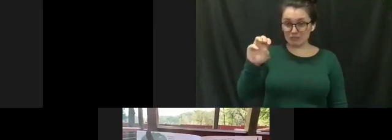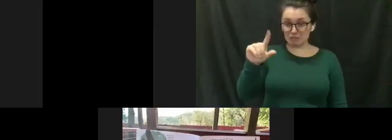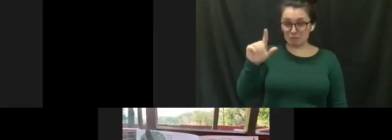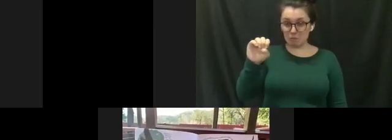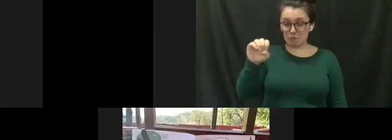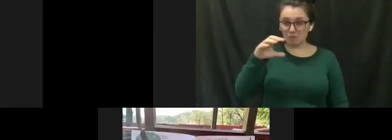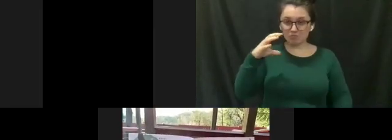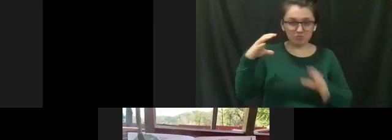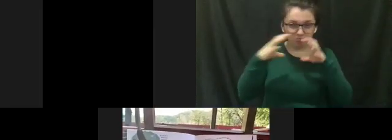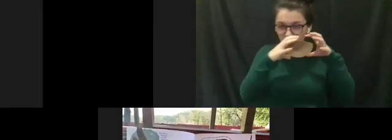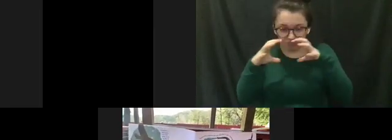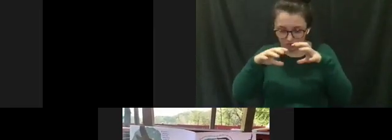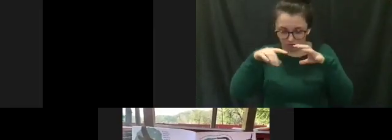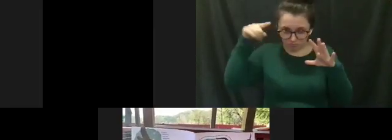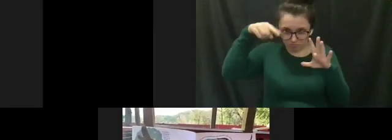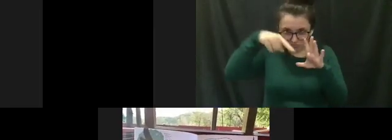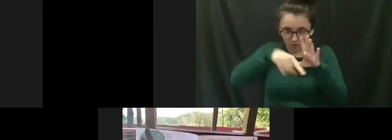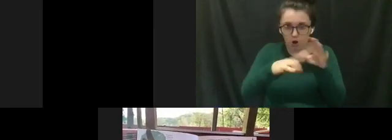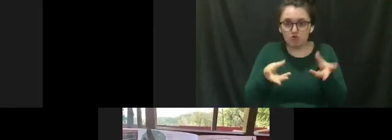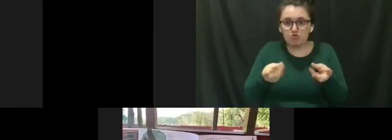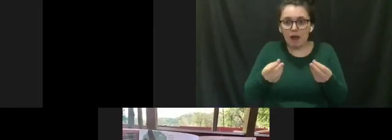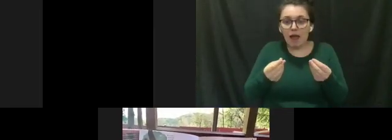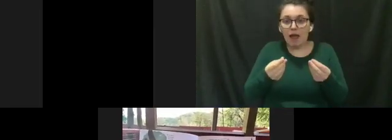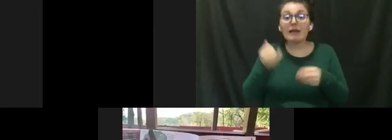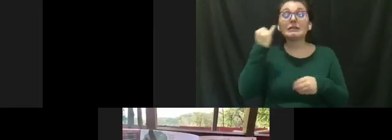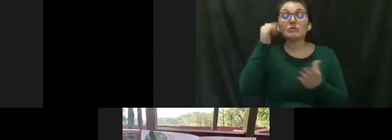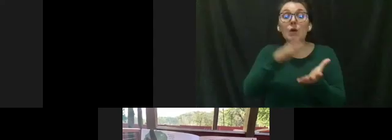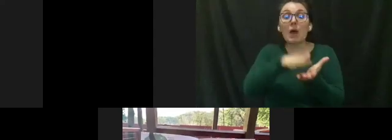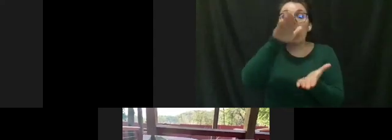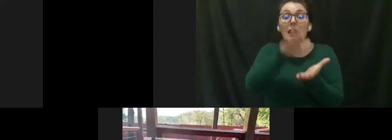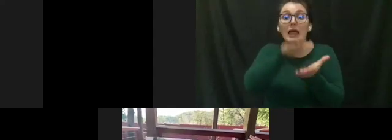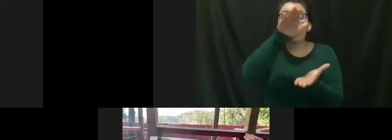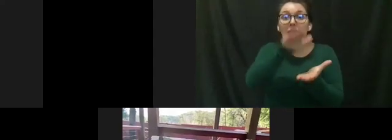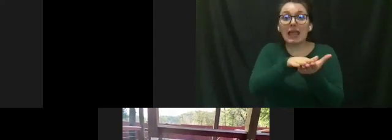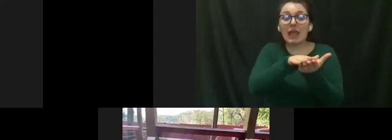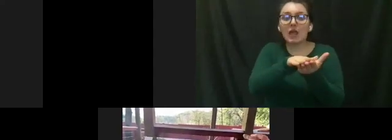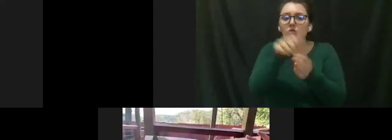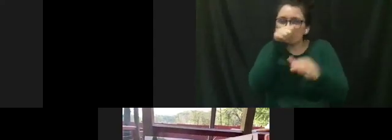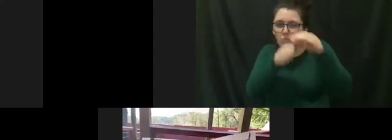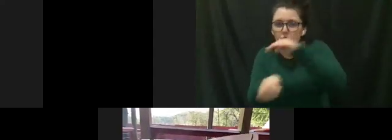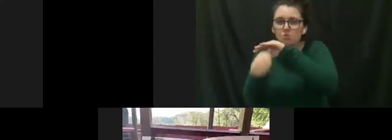way underground. And if you're an alligator, you breathe through your nose while hiding in the water.